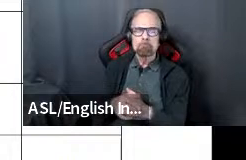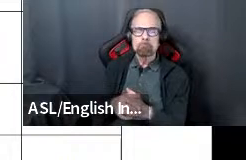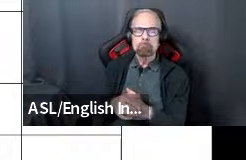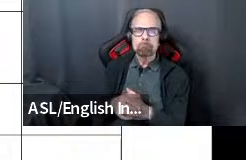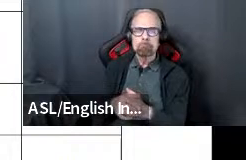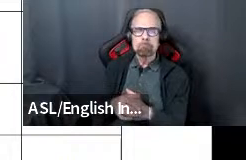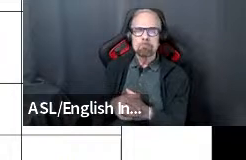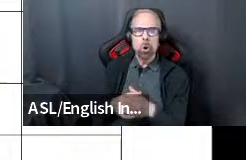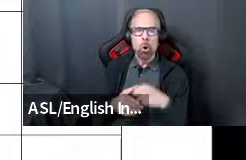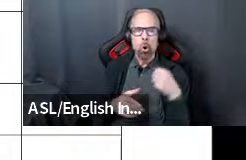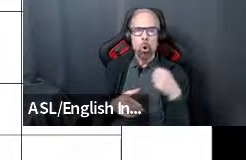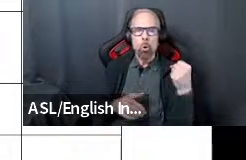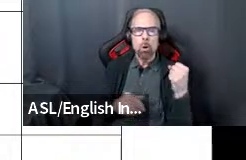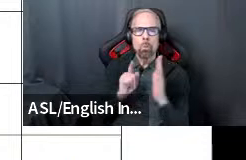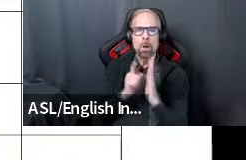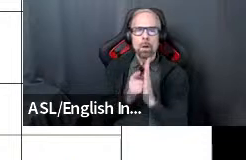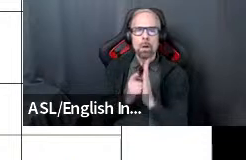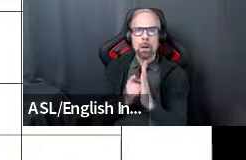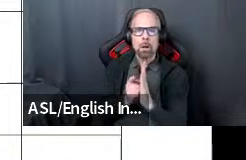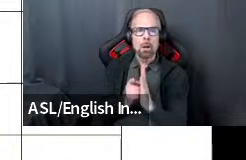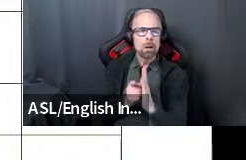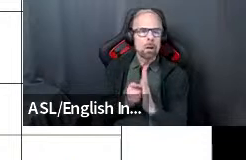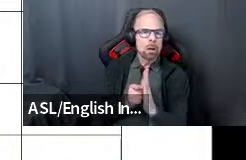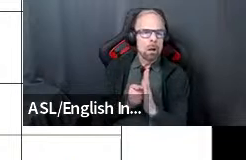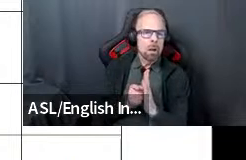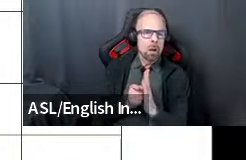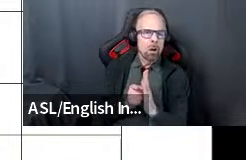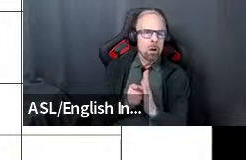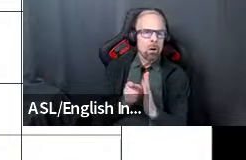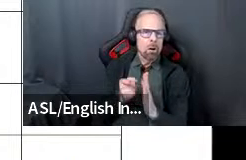Hang on one second. What's the safe? Is that like a specific